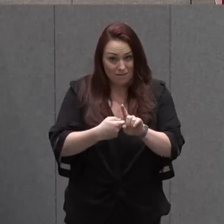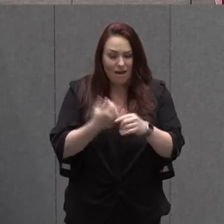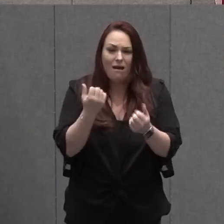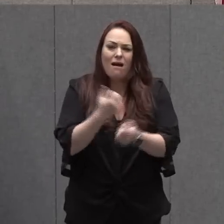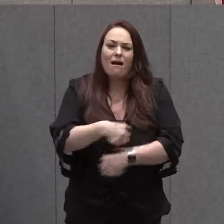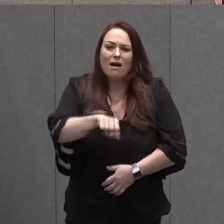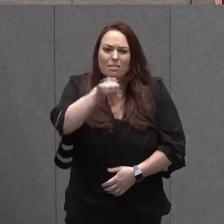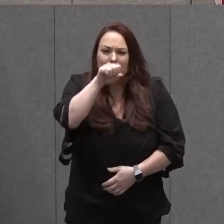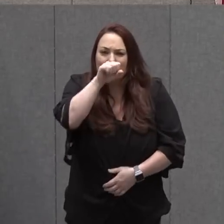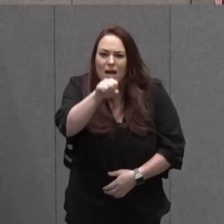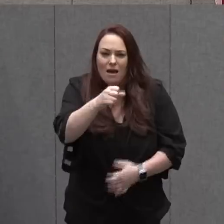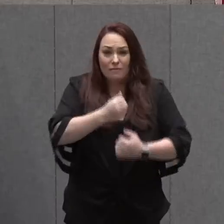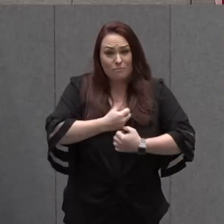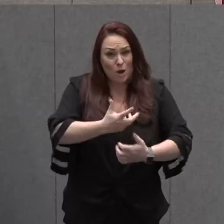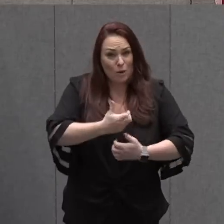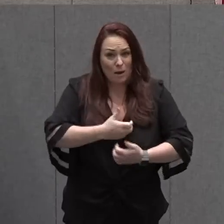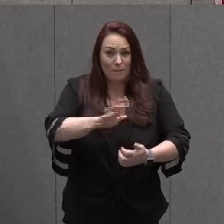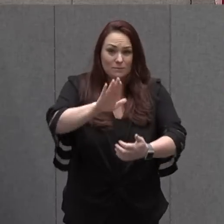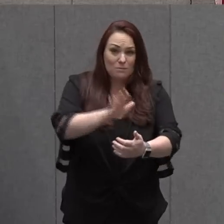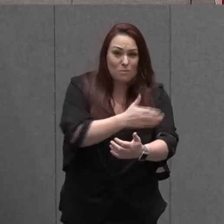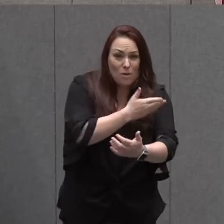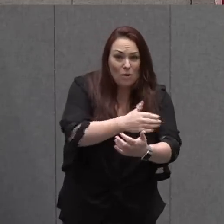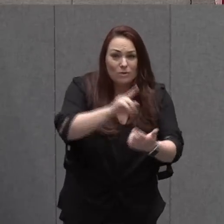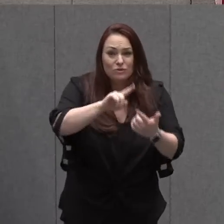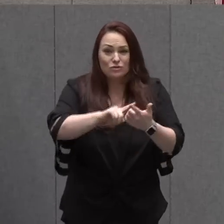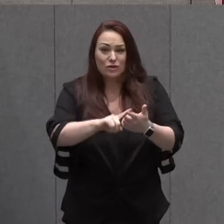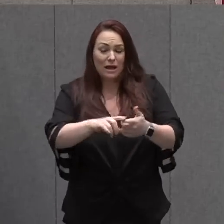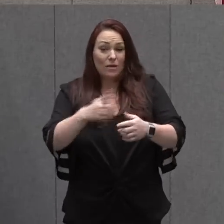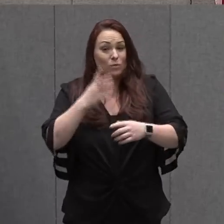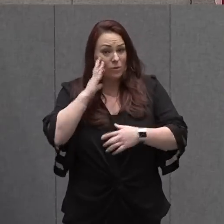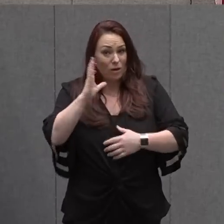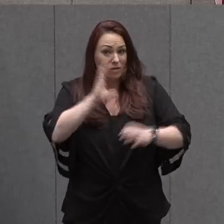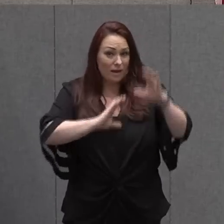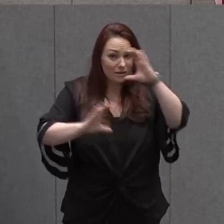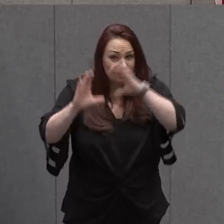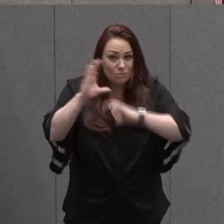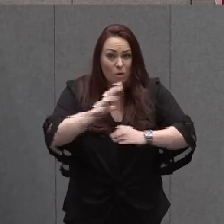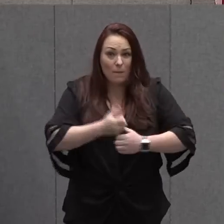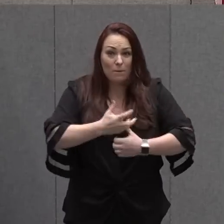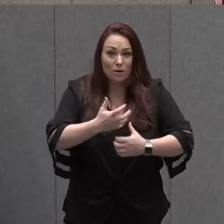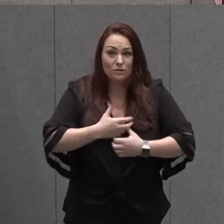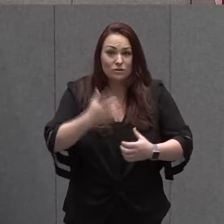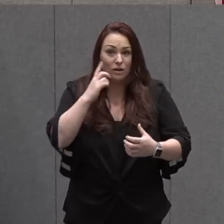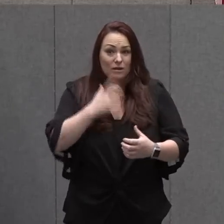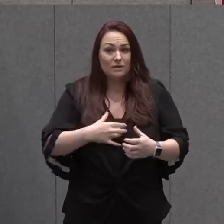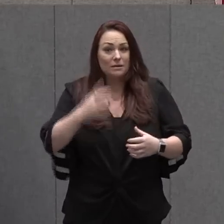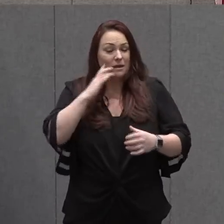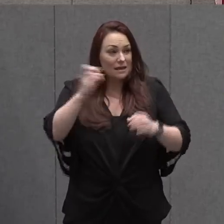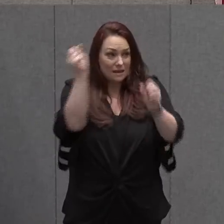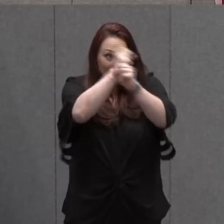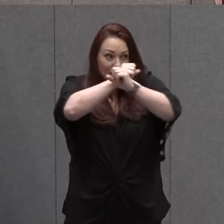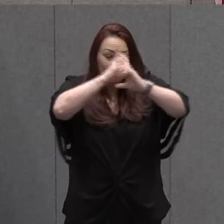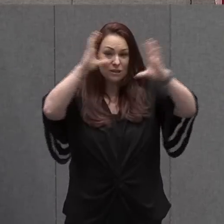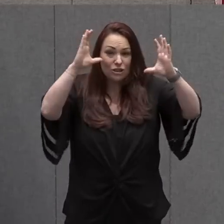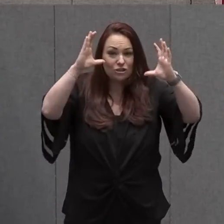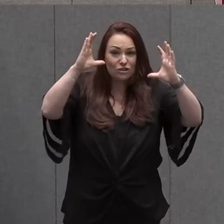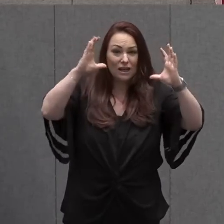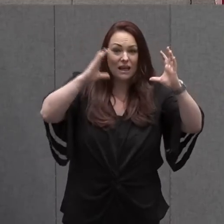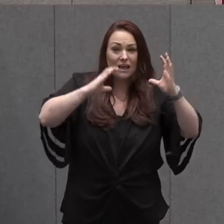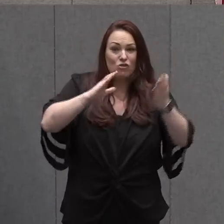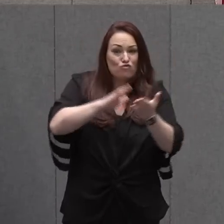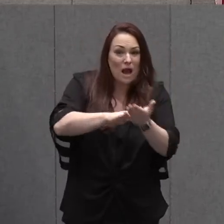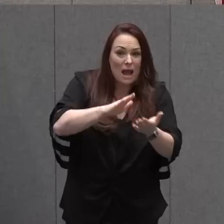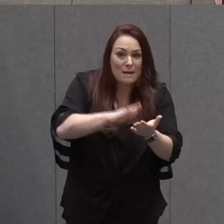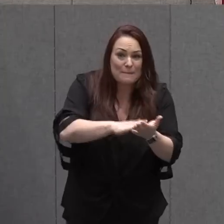explore poetry, imagery, baking, rhyming, all kinds of fun stuff.